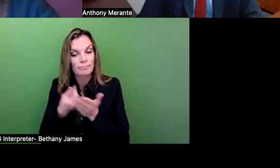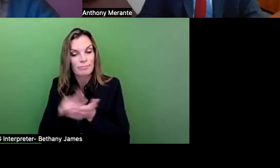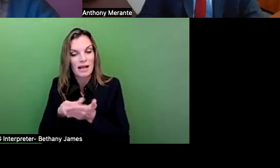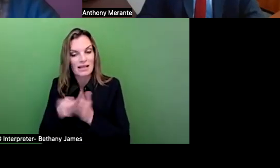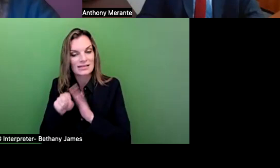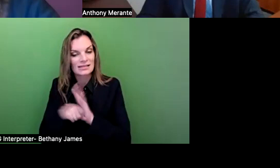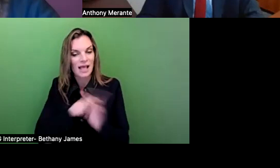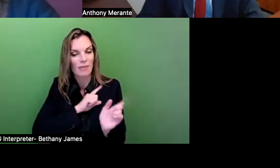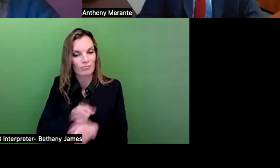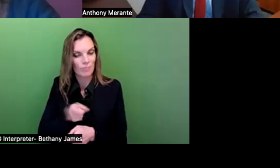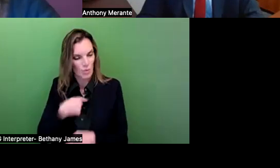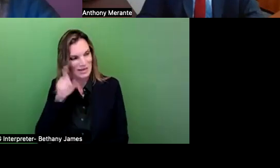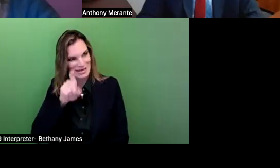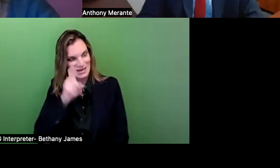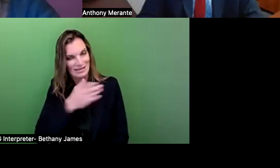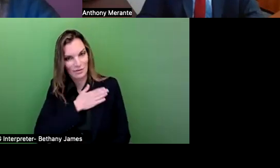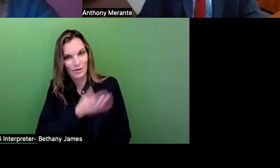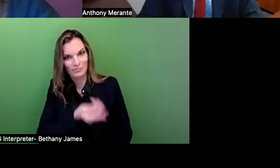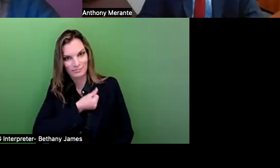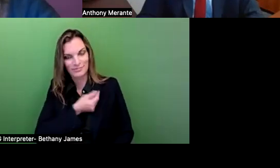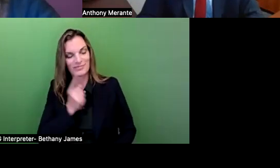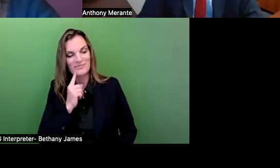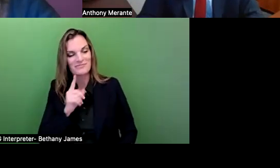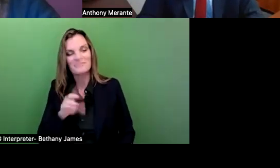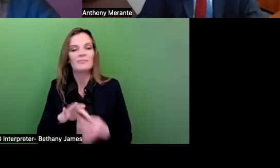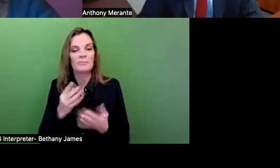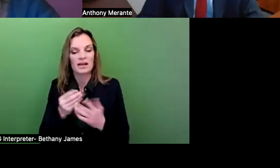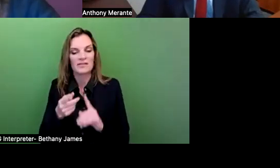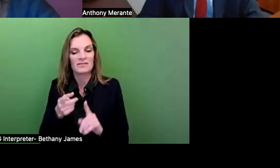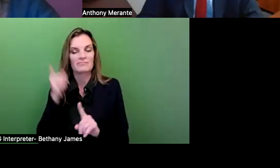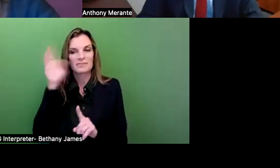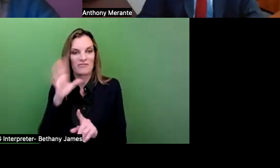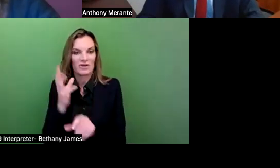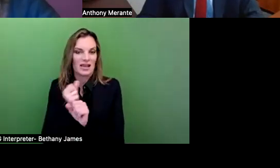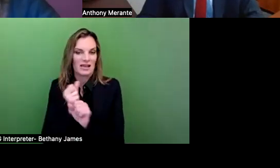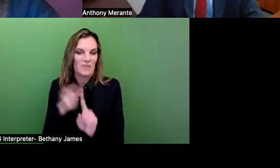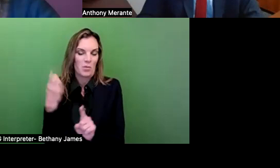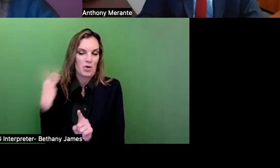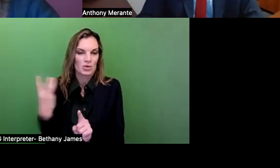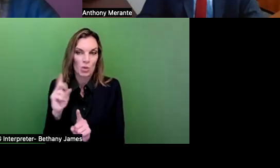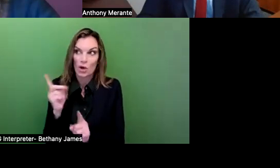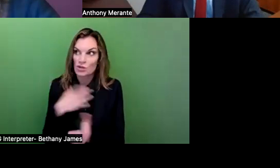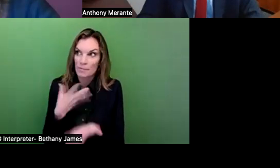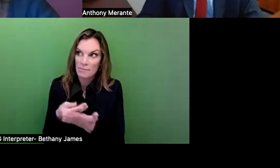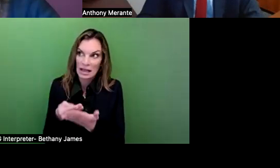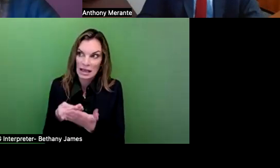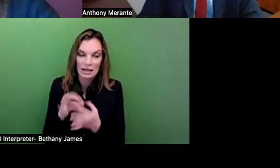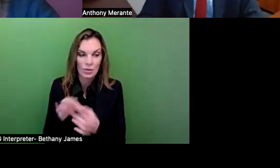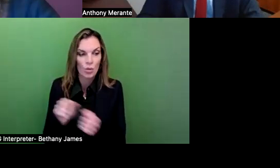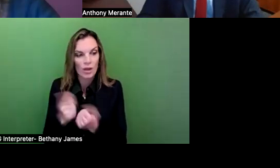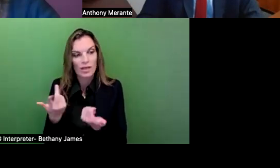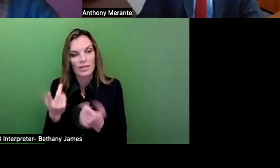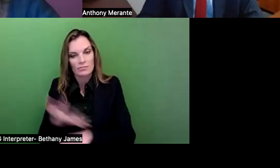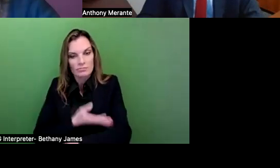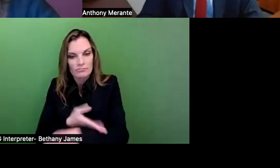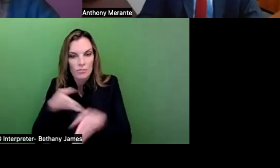at it. We need to get our share of infrastructure money that never came from Washington. I keep asking that question. Where's our infrastructure money? We need to fix that